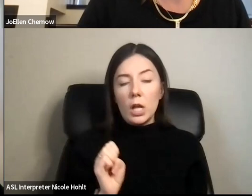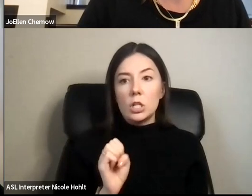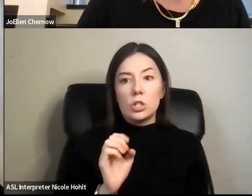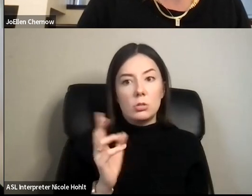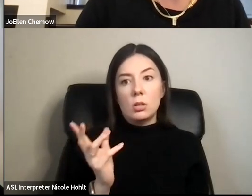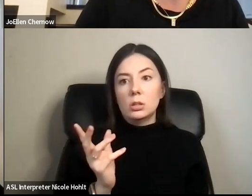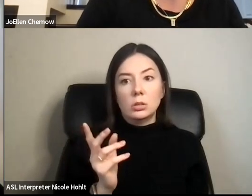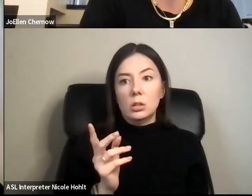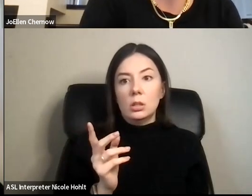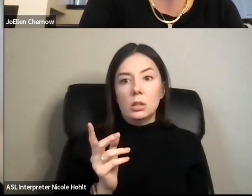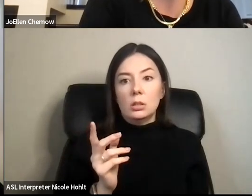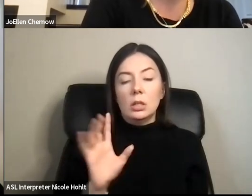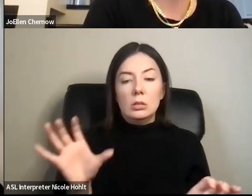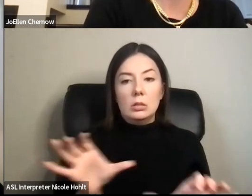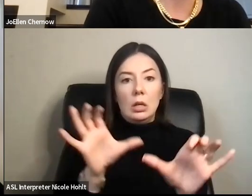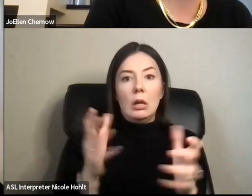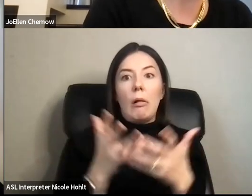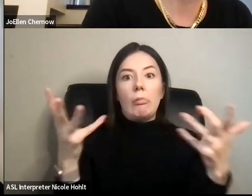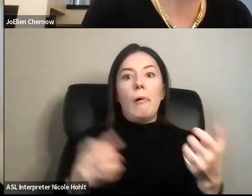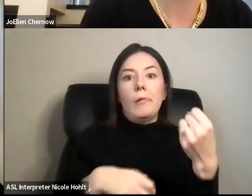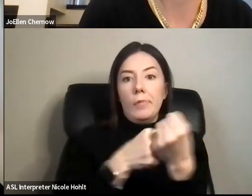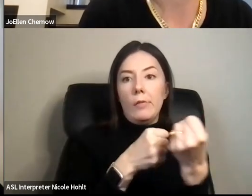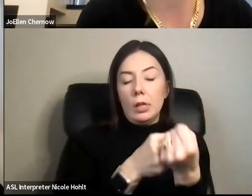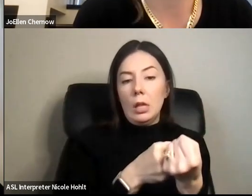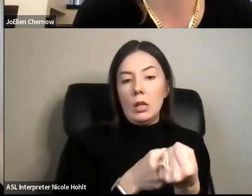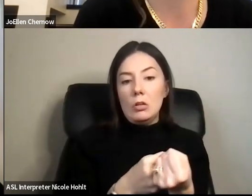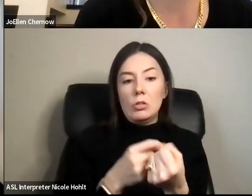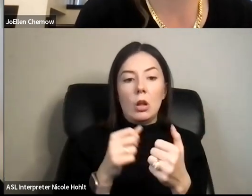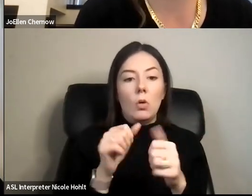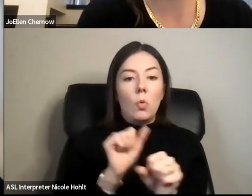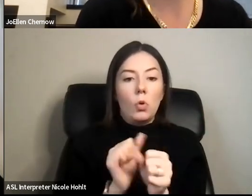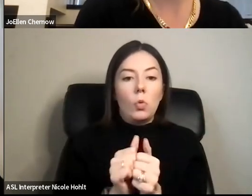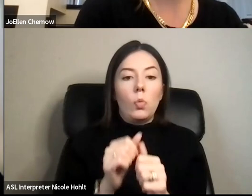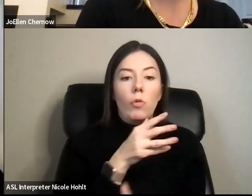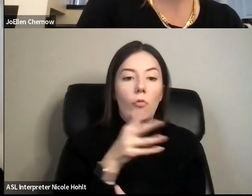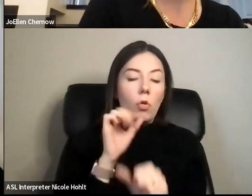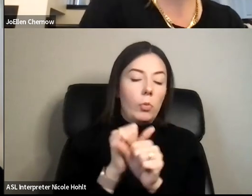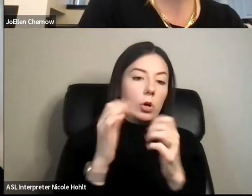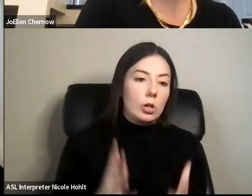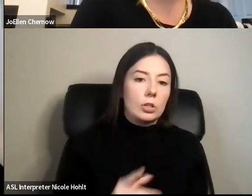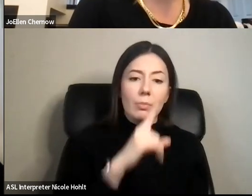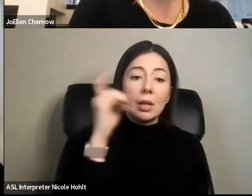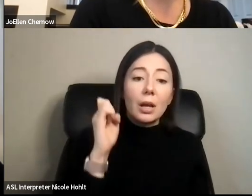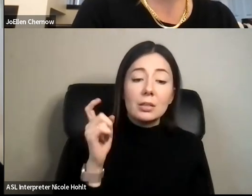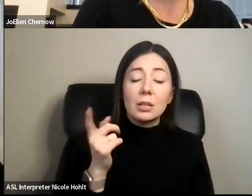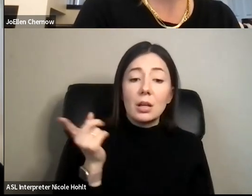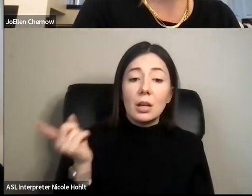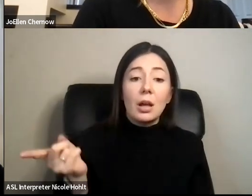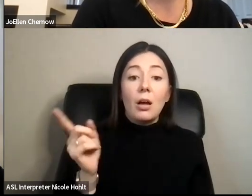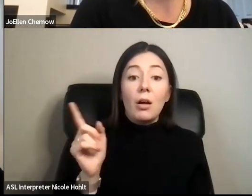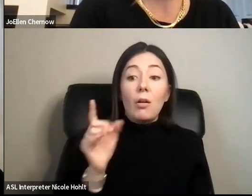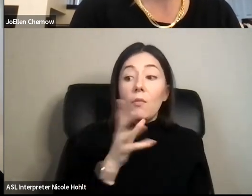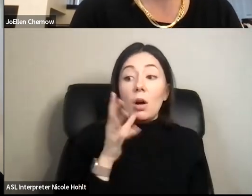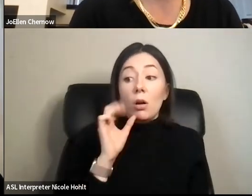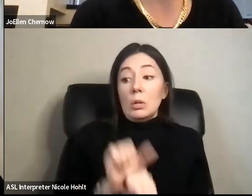numerous of advocation and work with farm workers, because farm workers are your restaurant workers